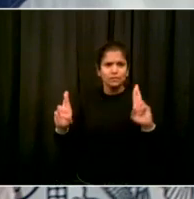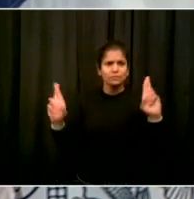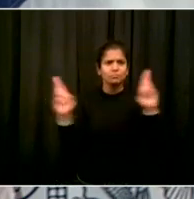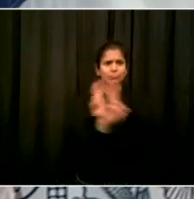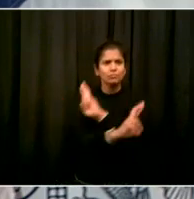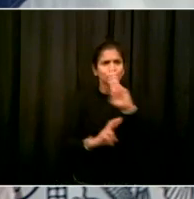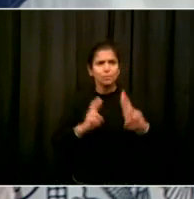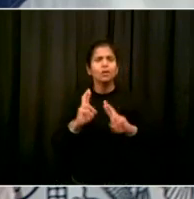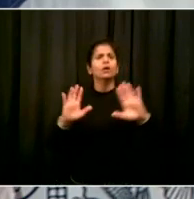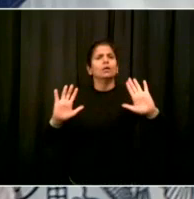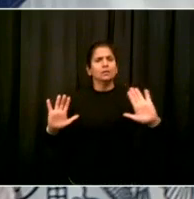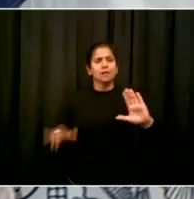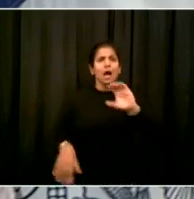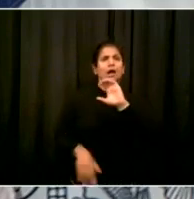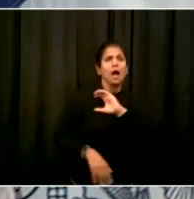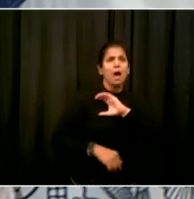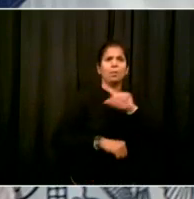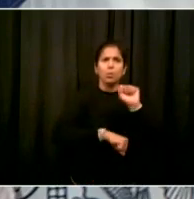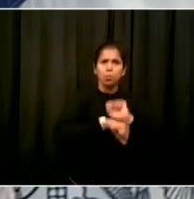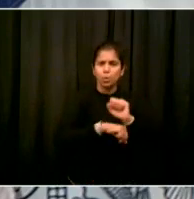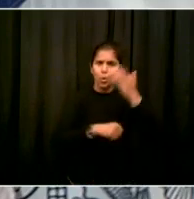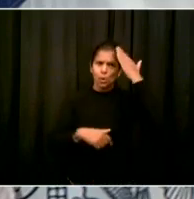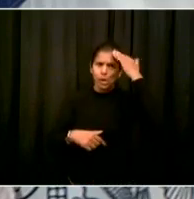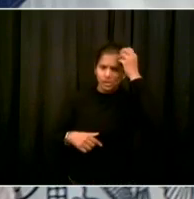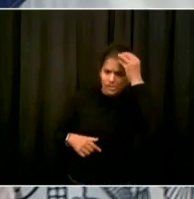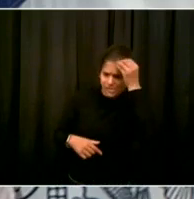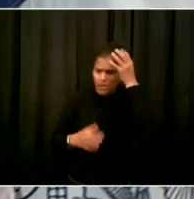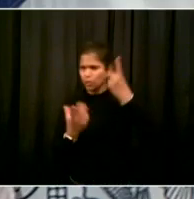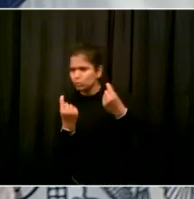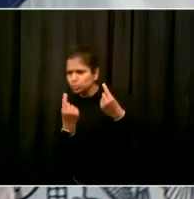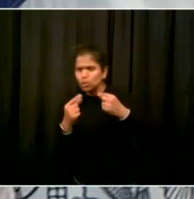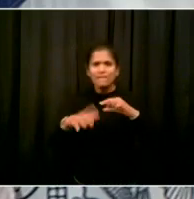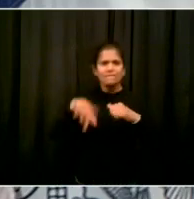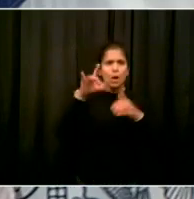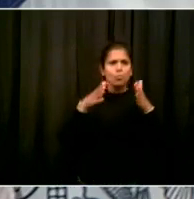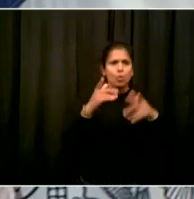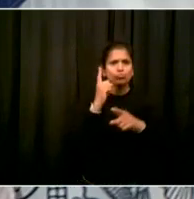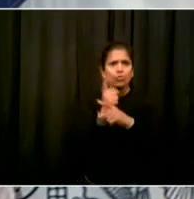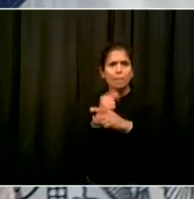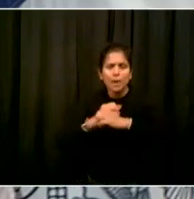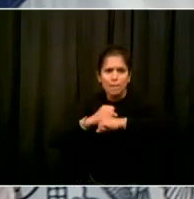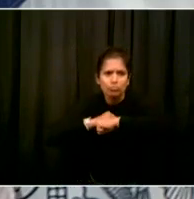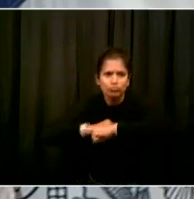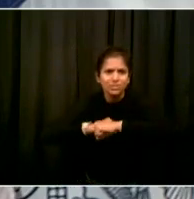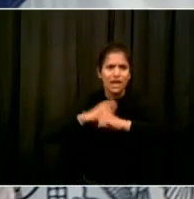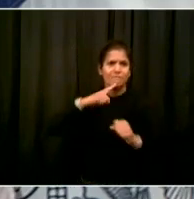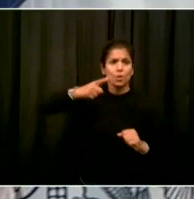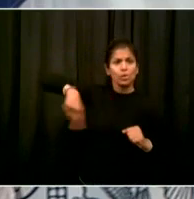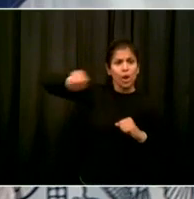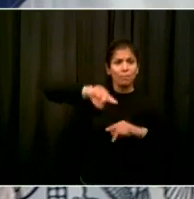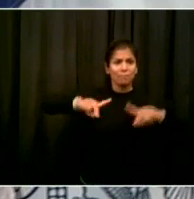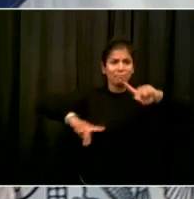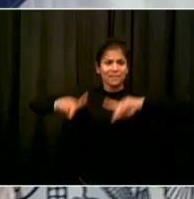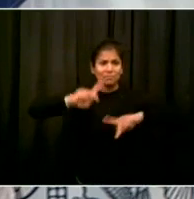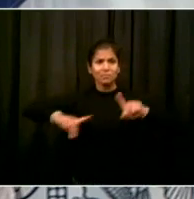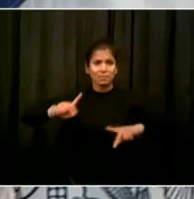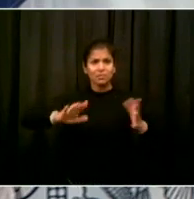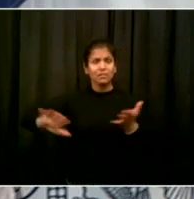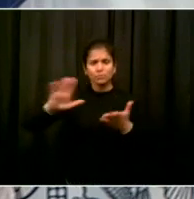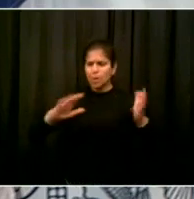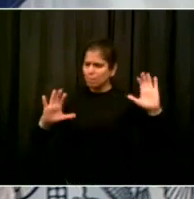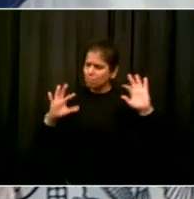bonding police and community together. That's when really extraordinary things happen. So today, we're